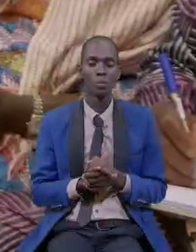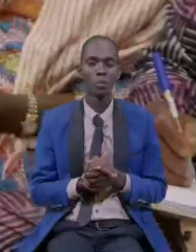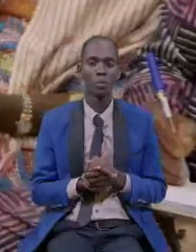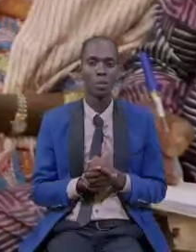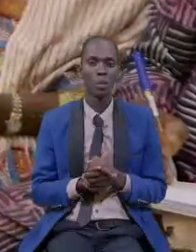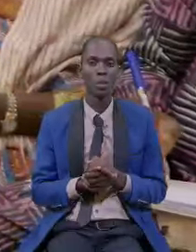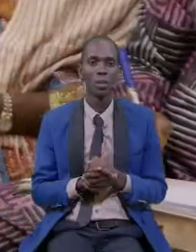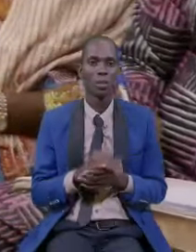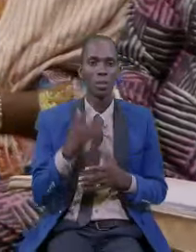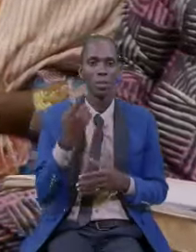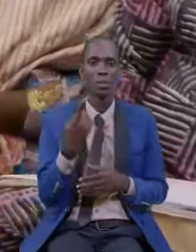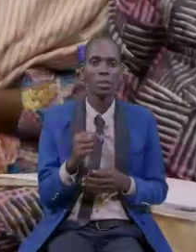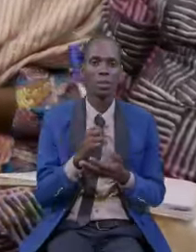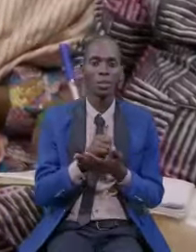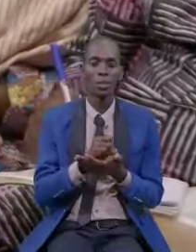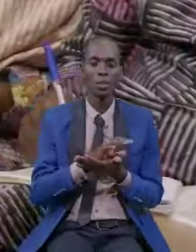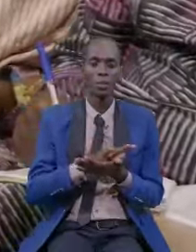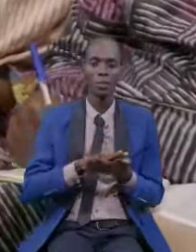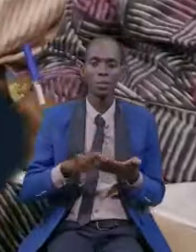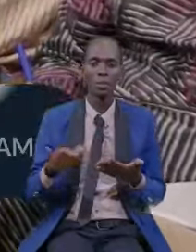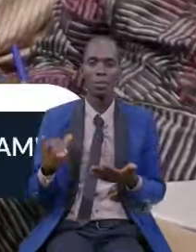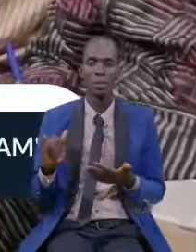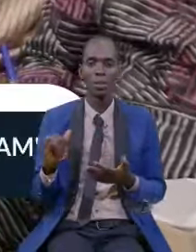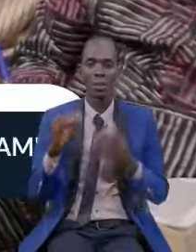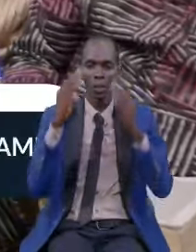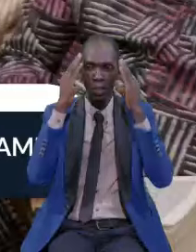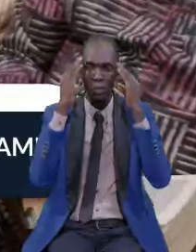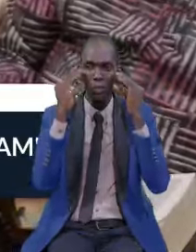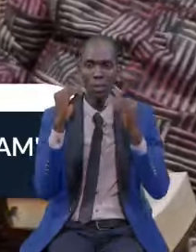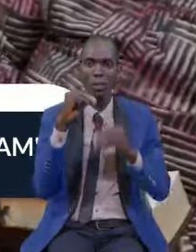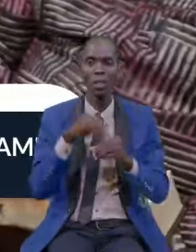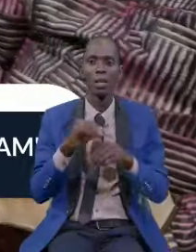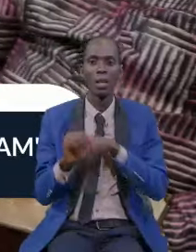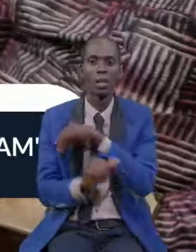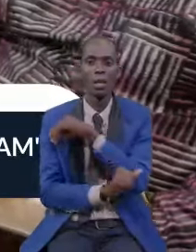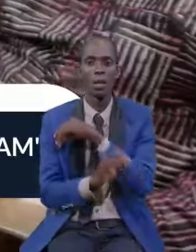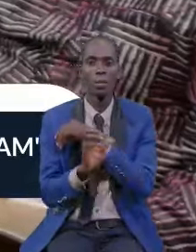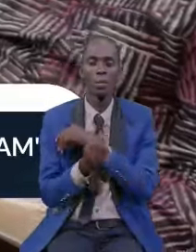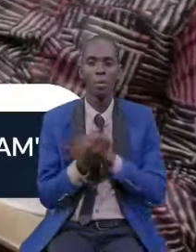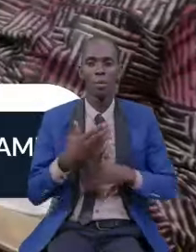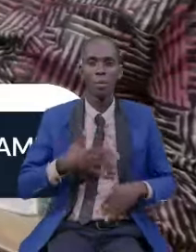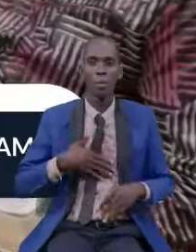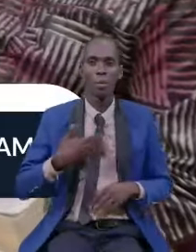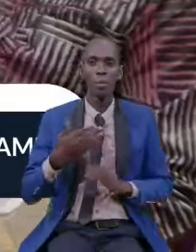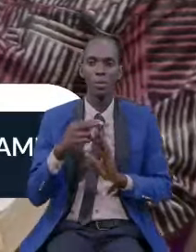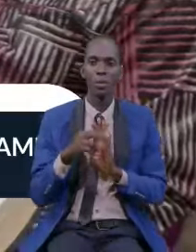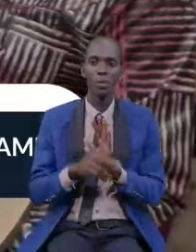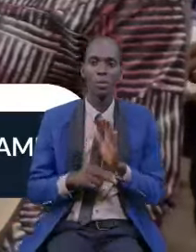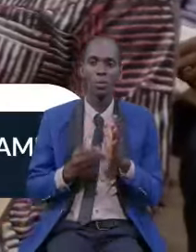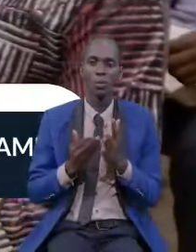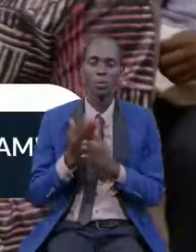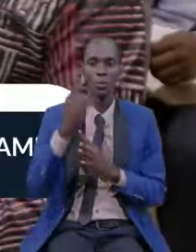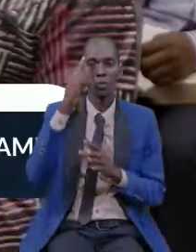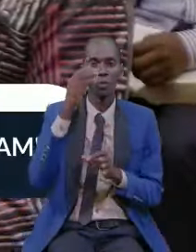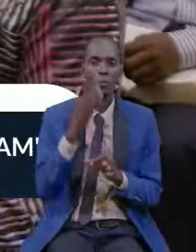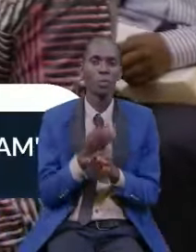the sanctifying experience in Abraham's willingness